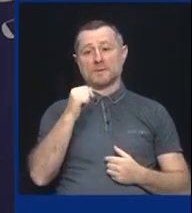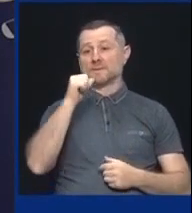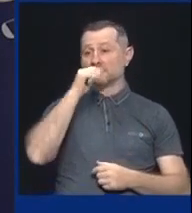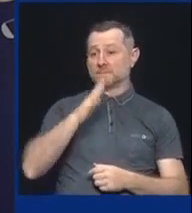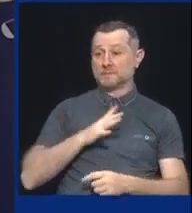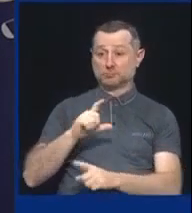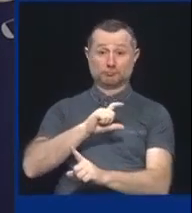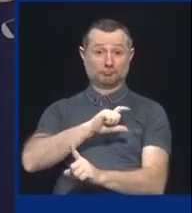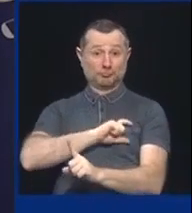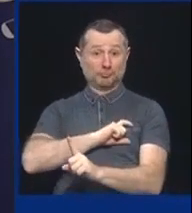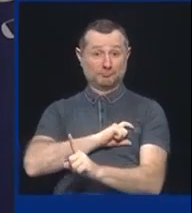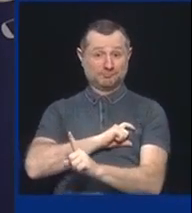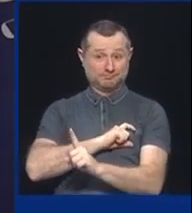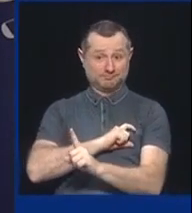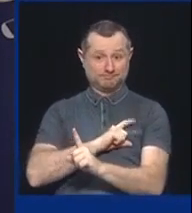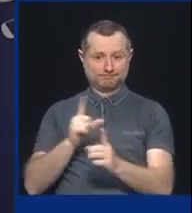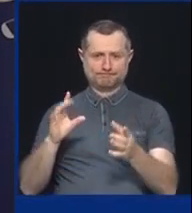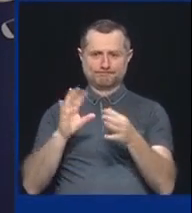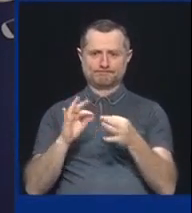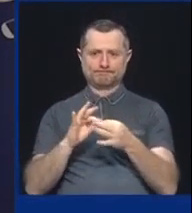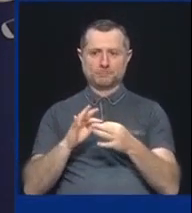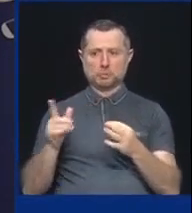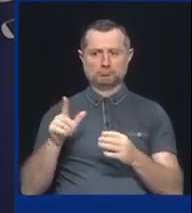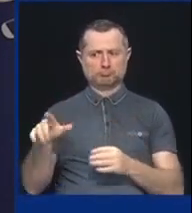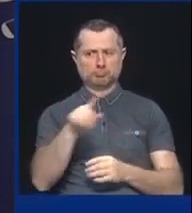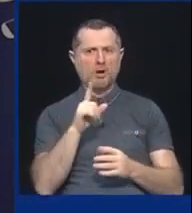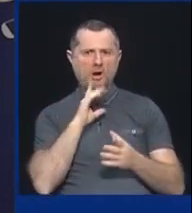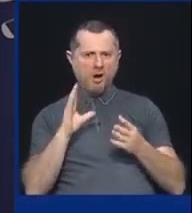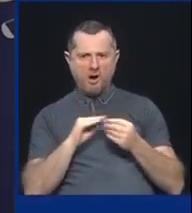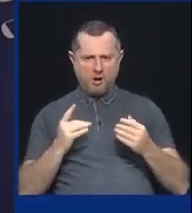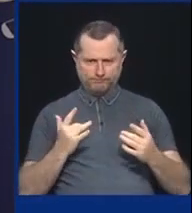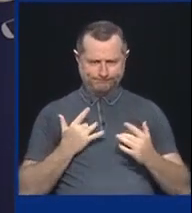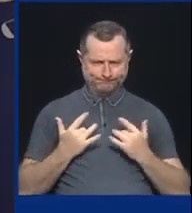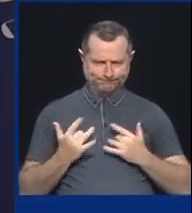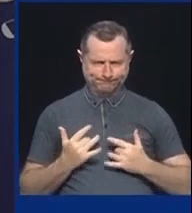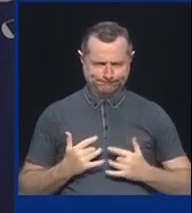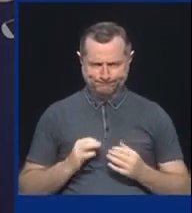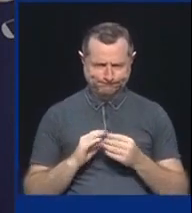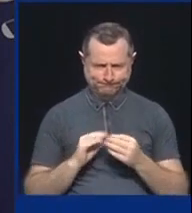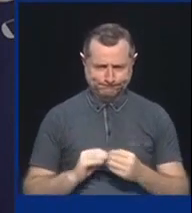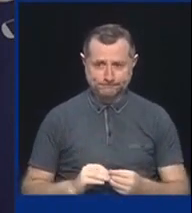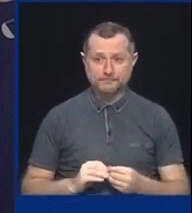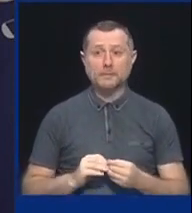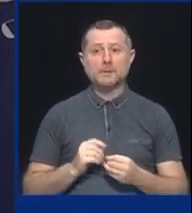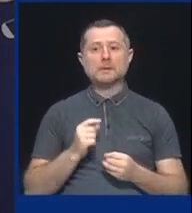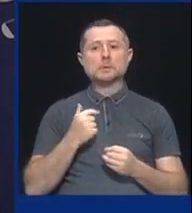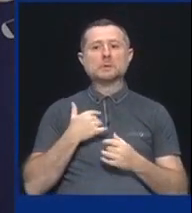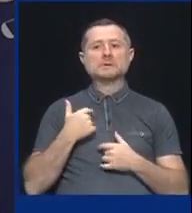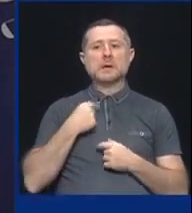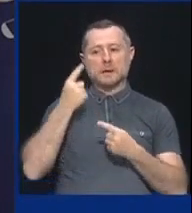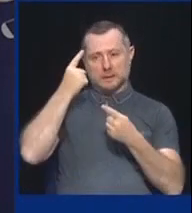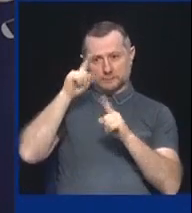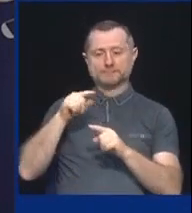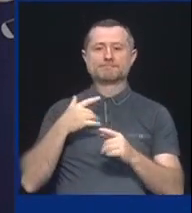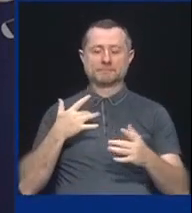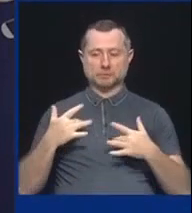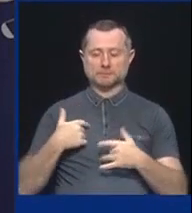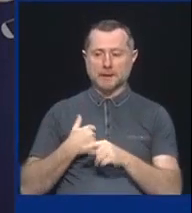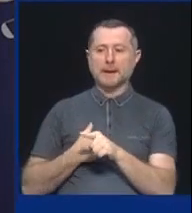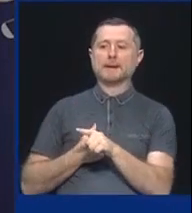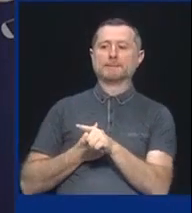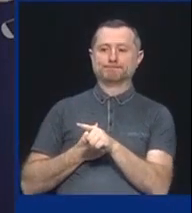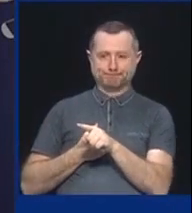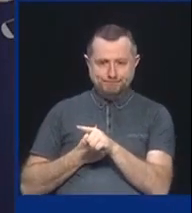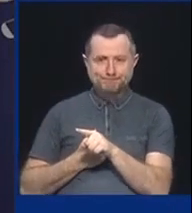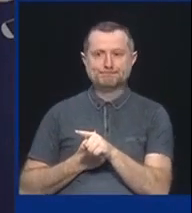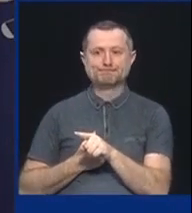she found disturbing, and so do I. Please let me provide some context. The governor's trooper